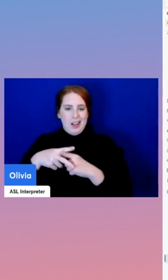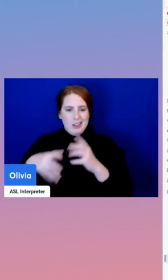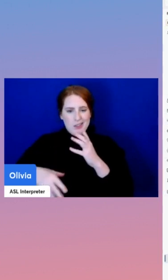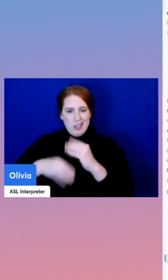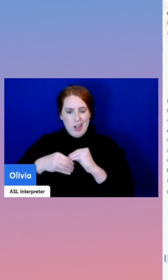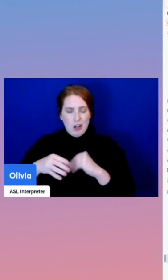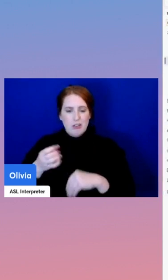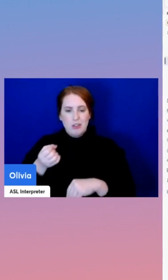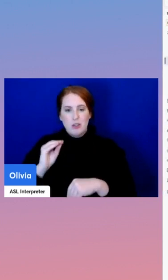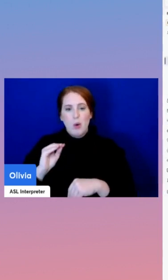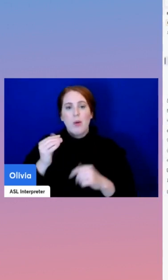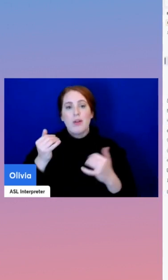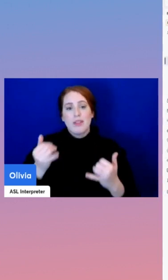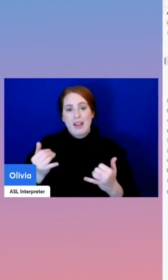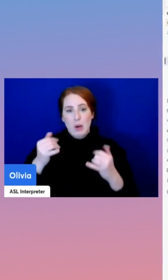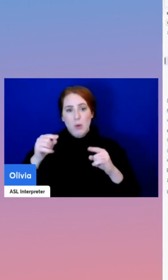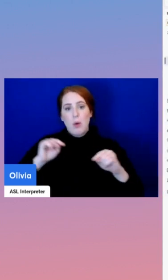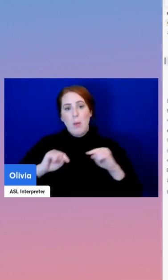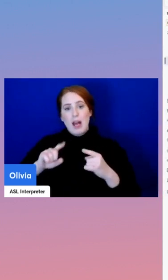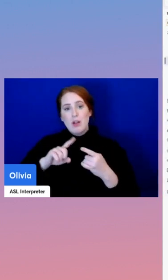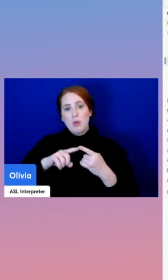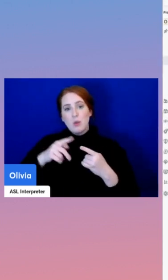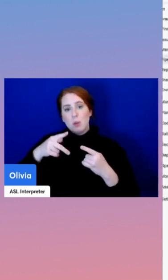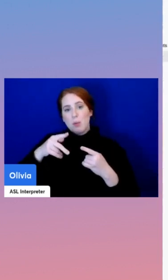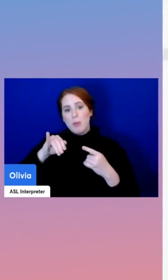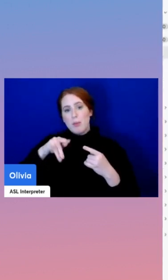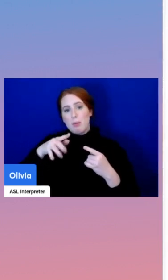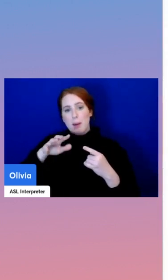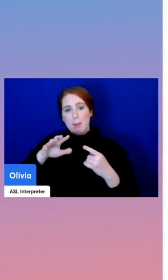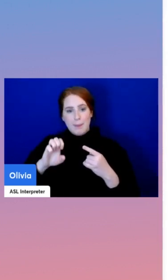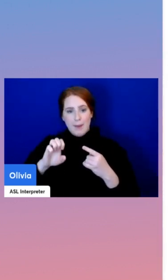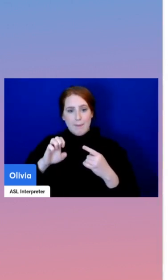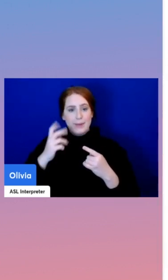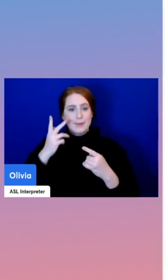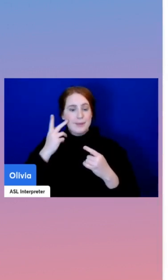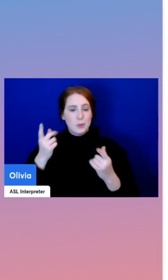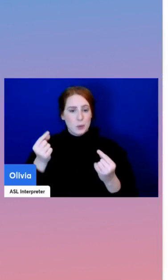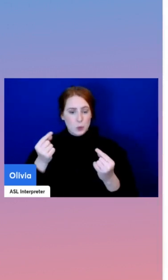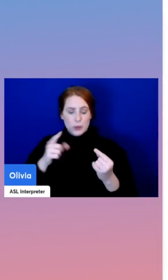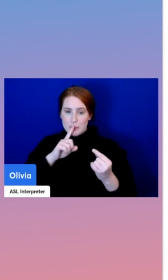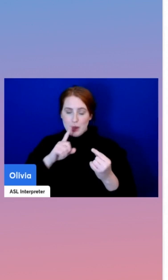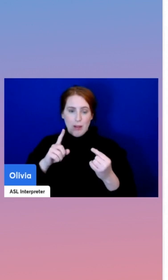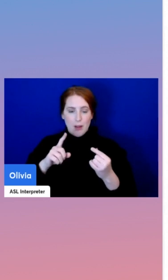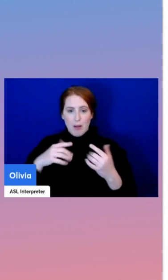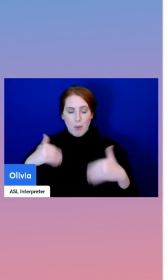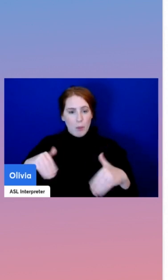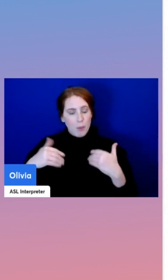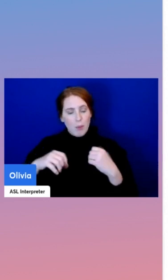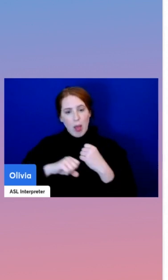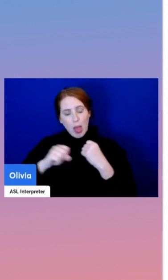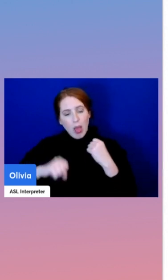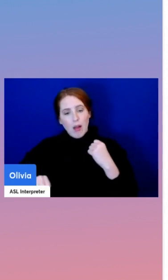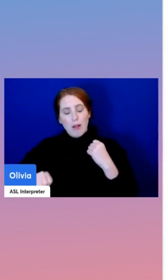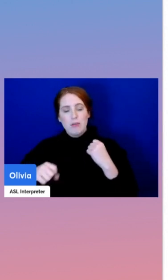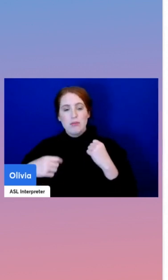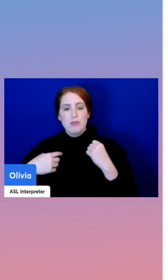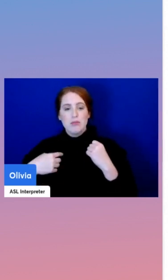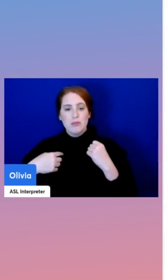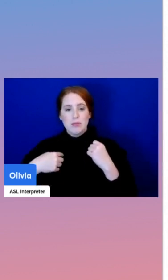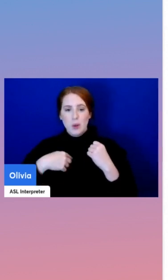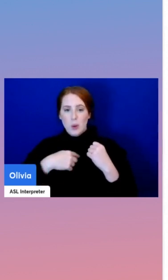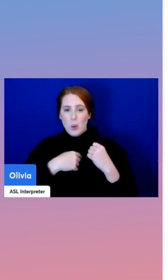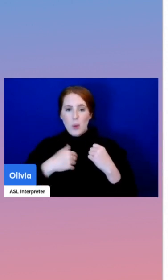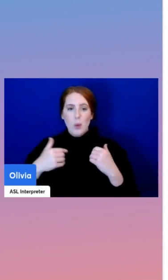it. Let's go back now to the pipeline and see what is it doing. So my pipeline is very lengthy, I would say, because we DevOps people, we like to have multiple